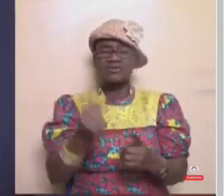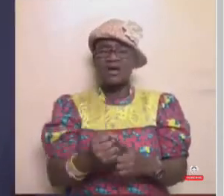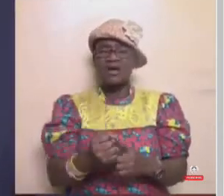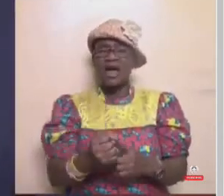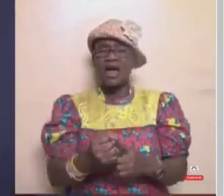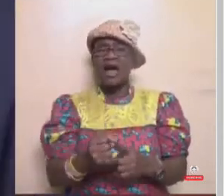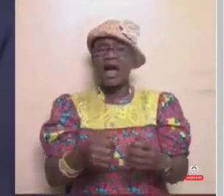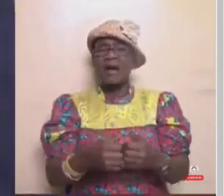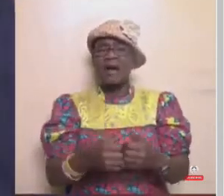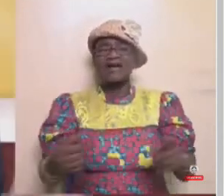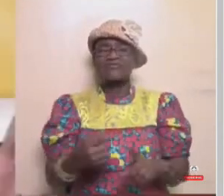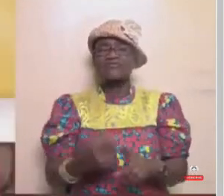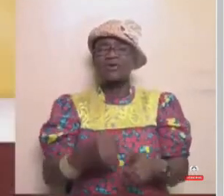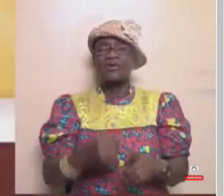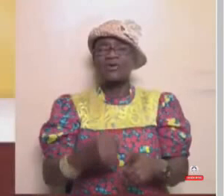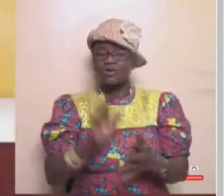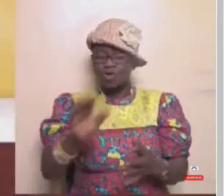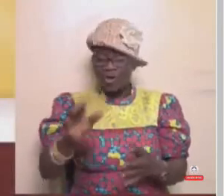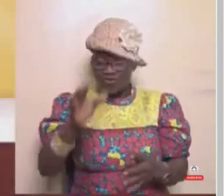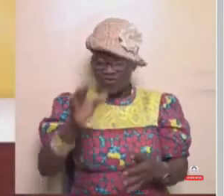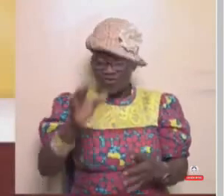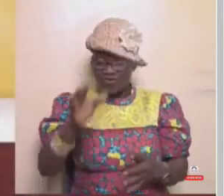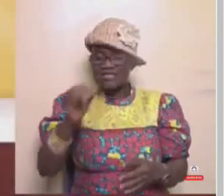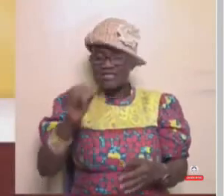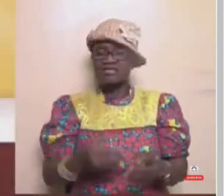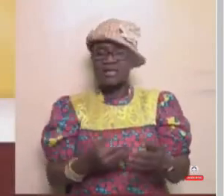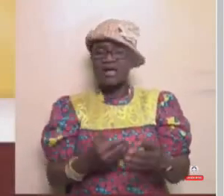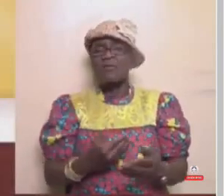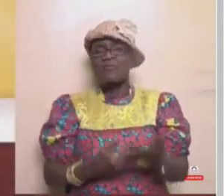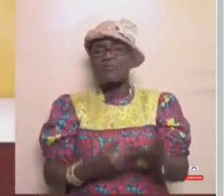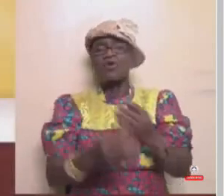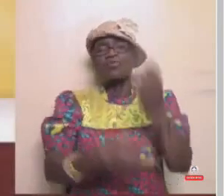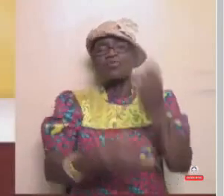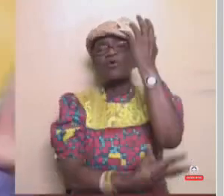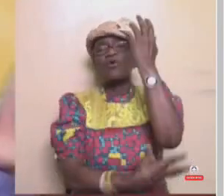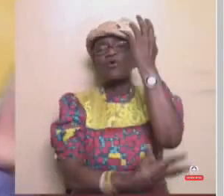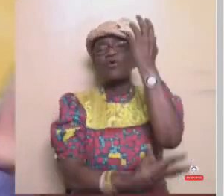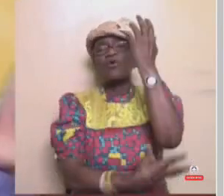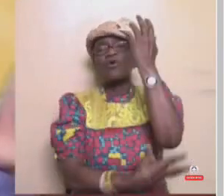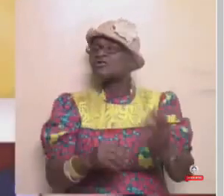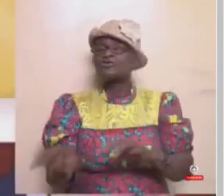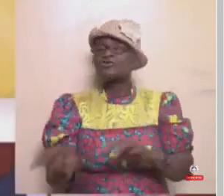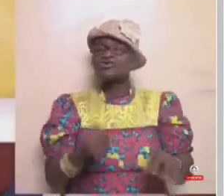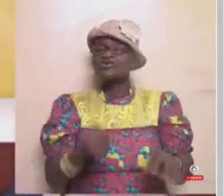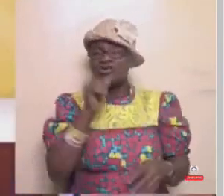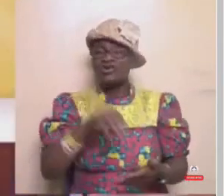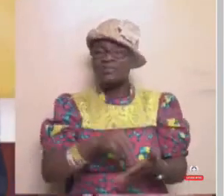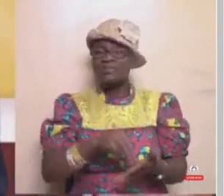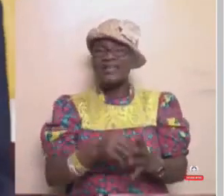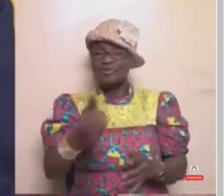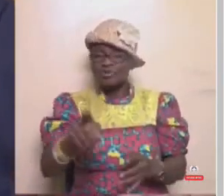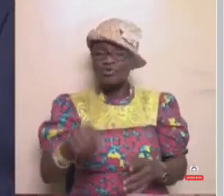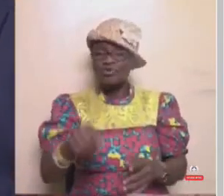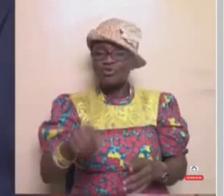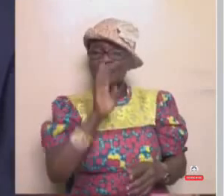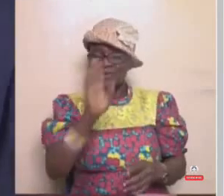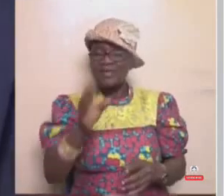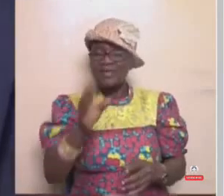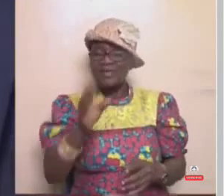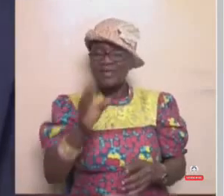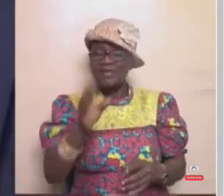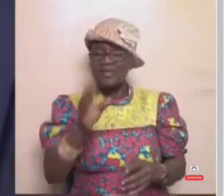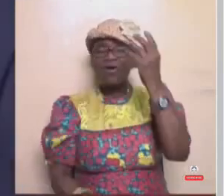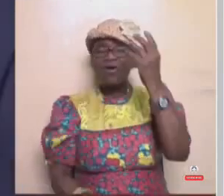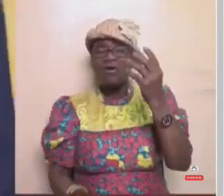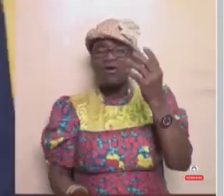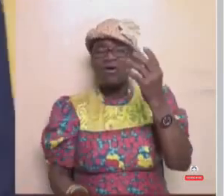poor doesn't mean you have to die poor. The fact that nobody is educated in your family